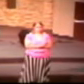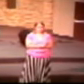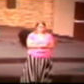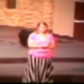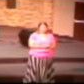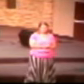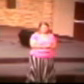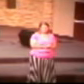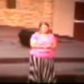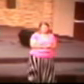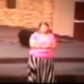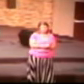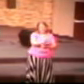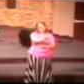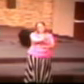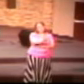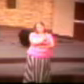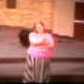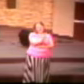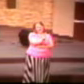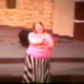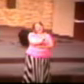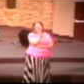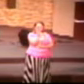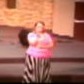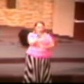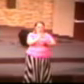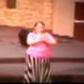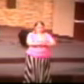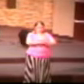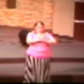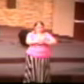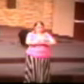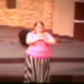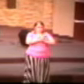Some 4,800 chest compressions.